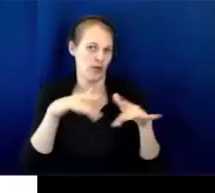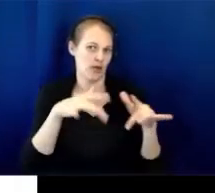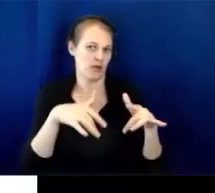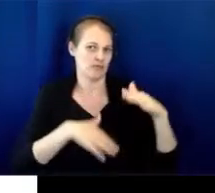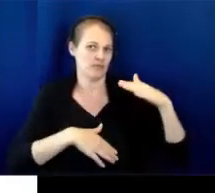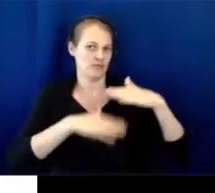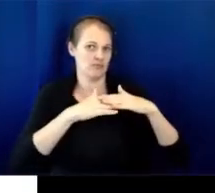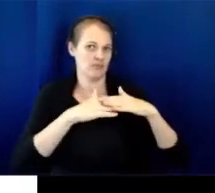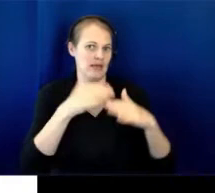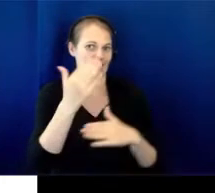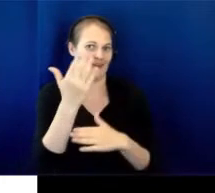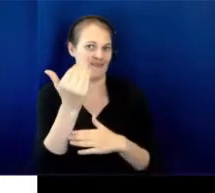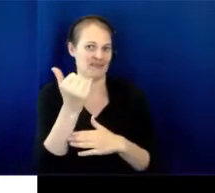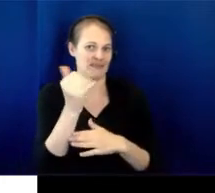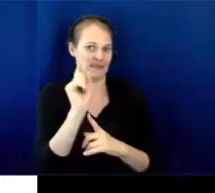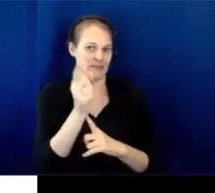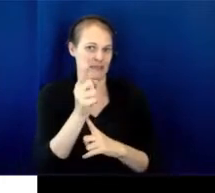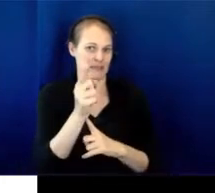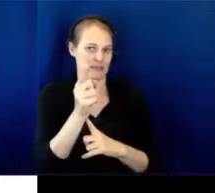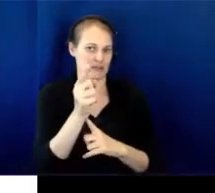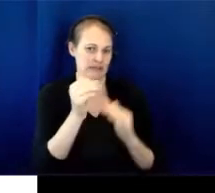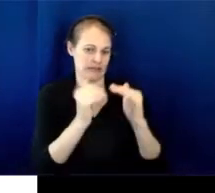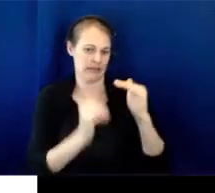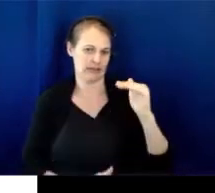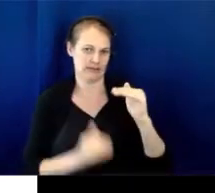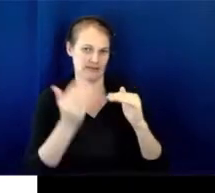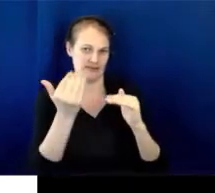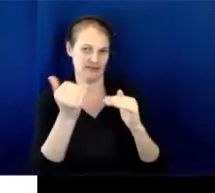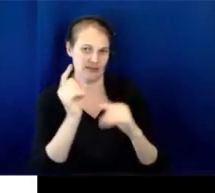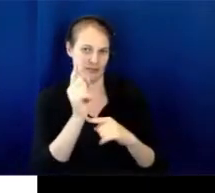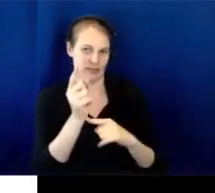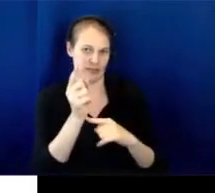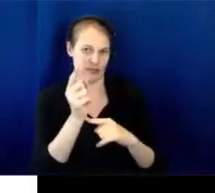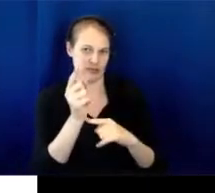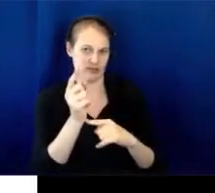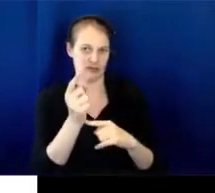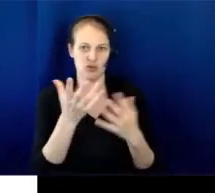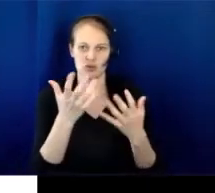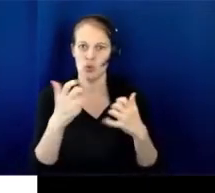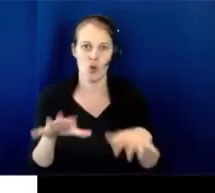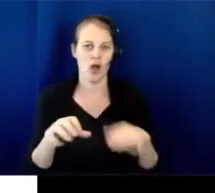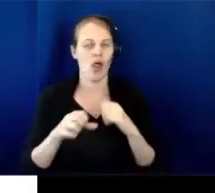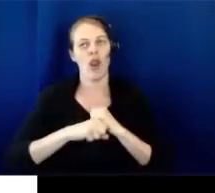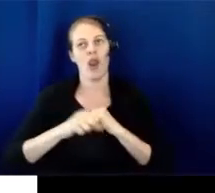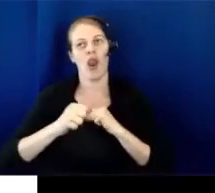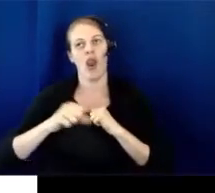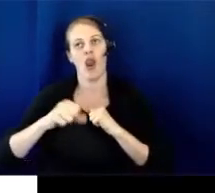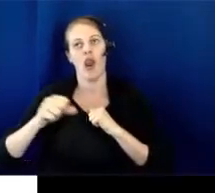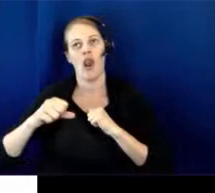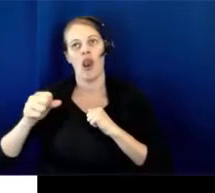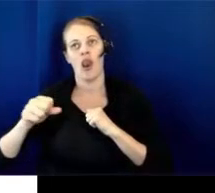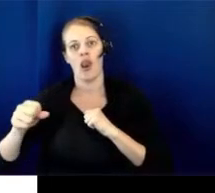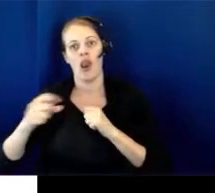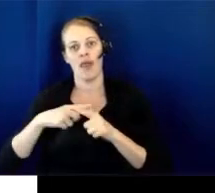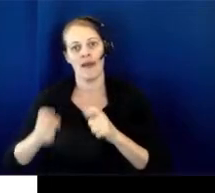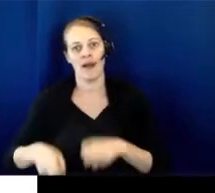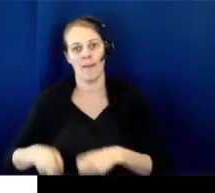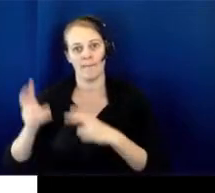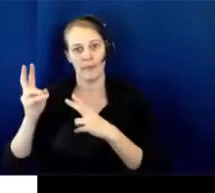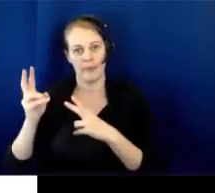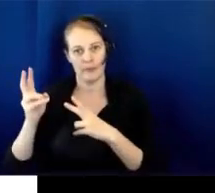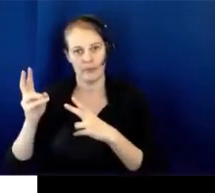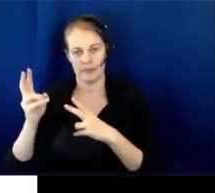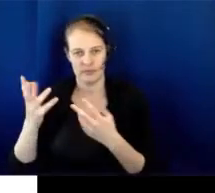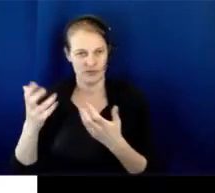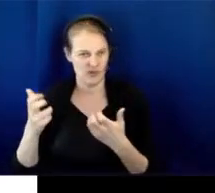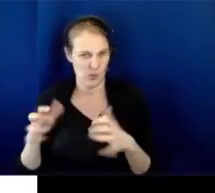minutes or less. So you don't want to do a really long recording and then upload that. And there's